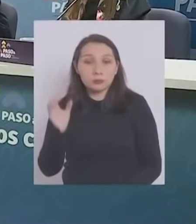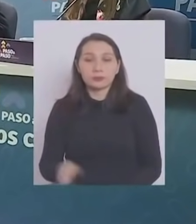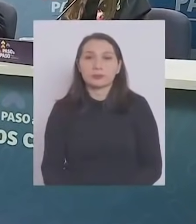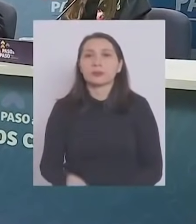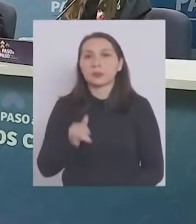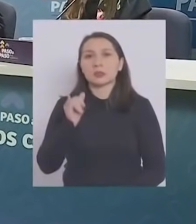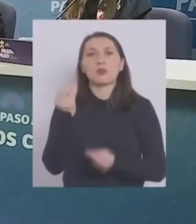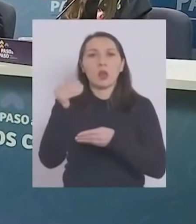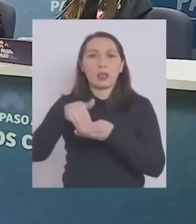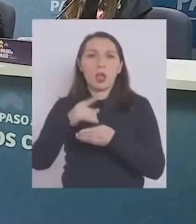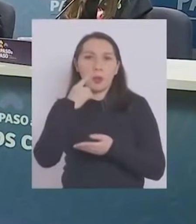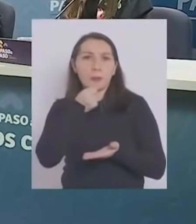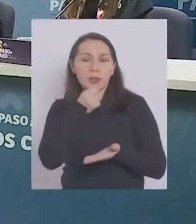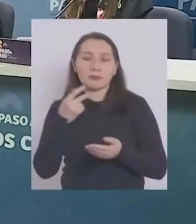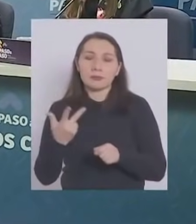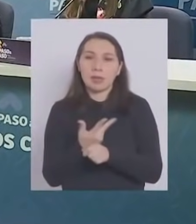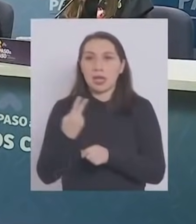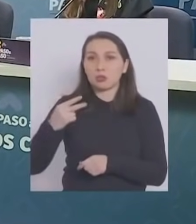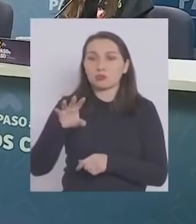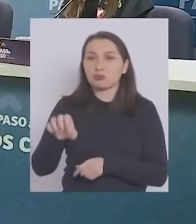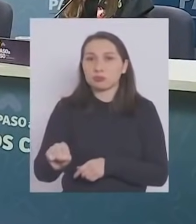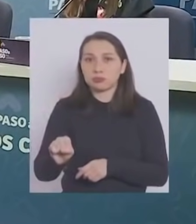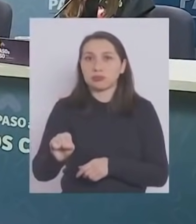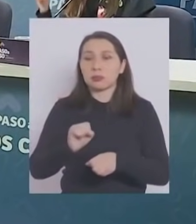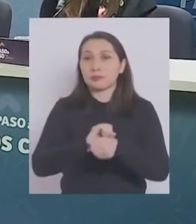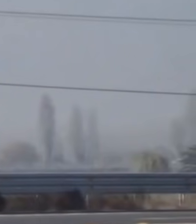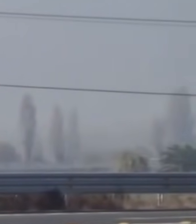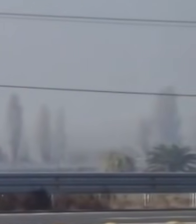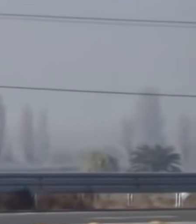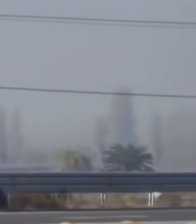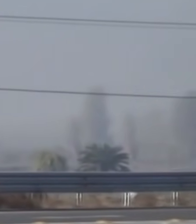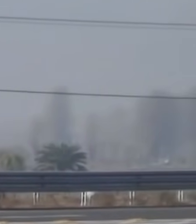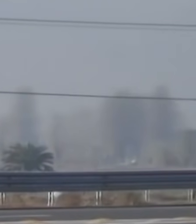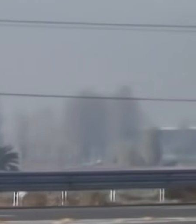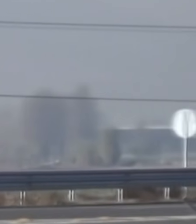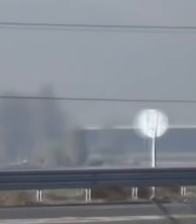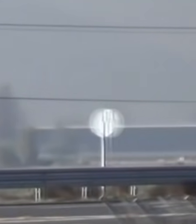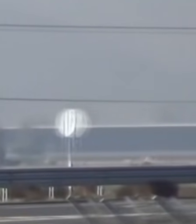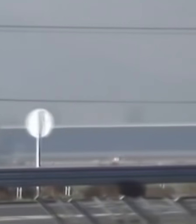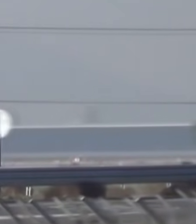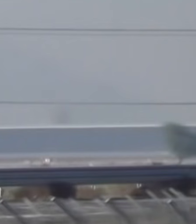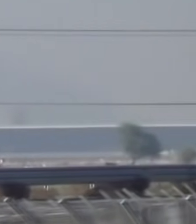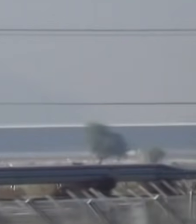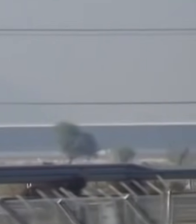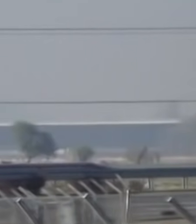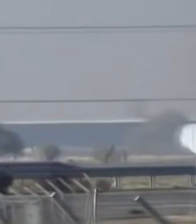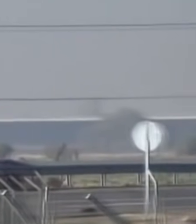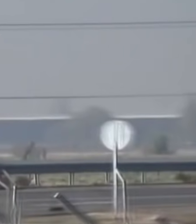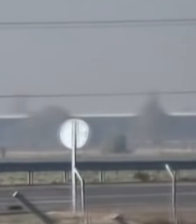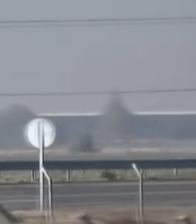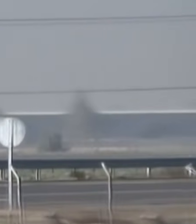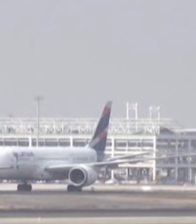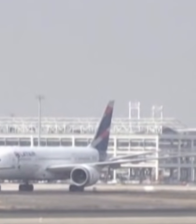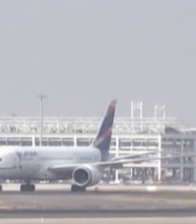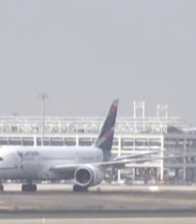And to make matters worse, the health ministry has confirmed a case of the first person to enter Chile from the U.S. infected with the